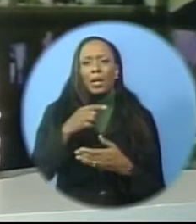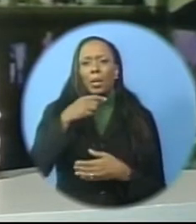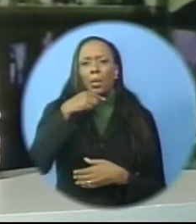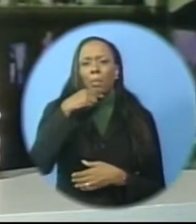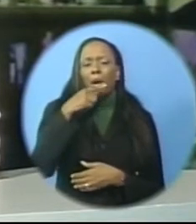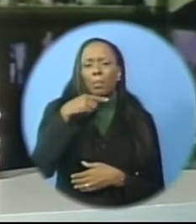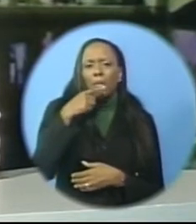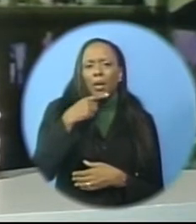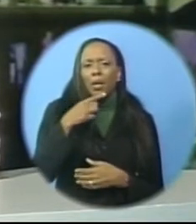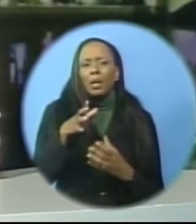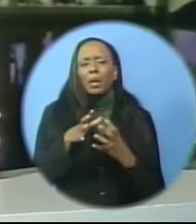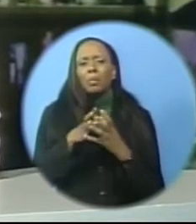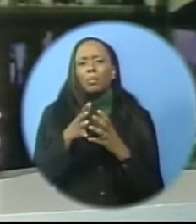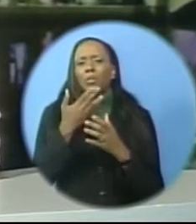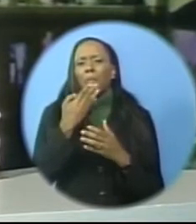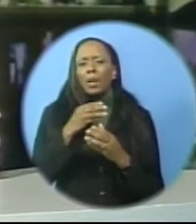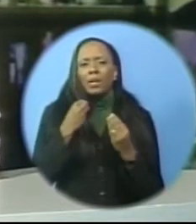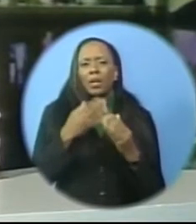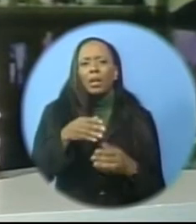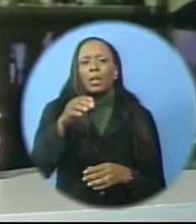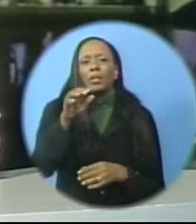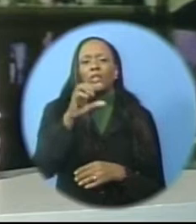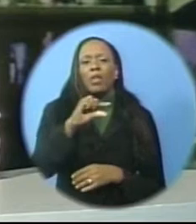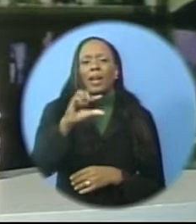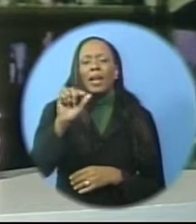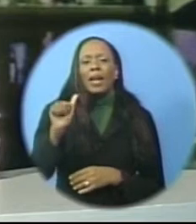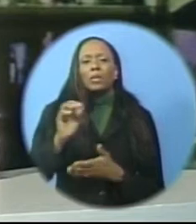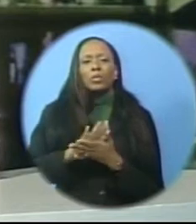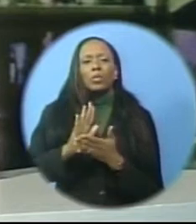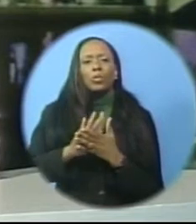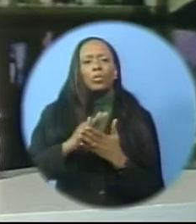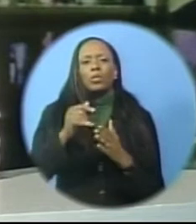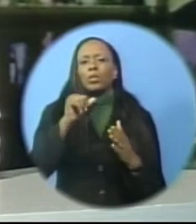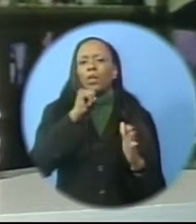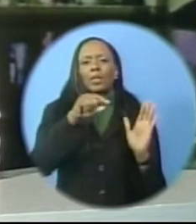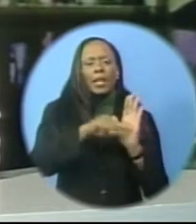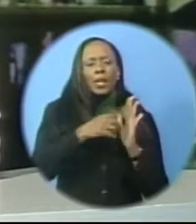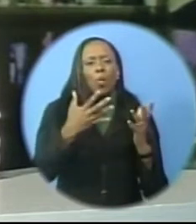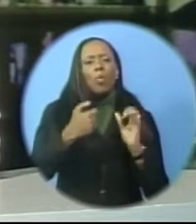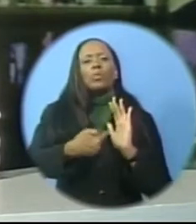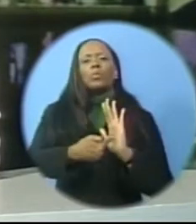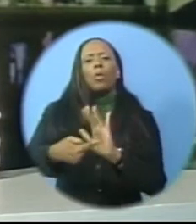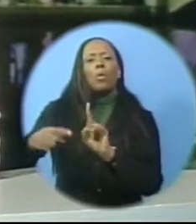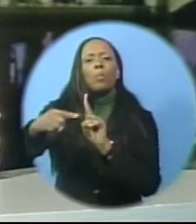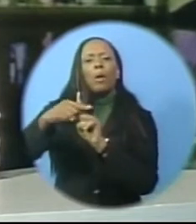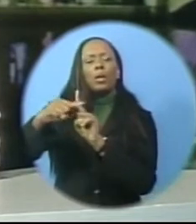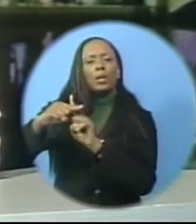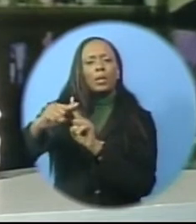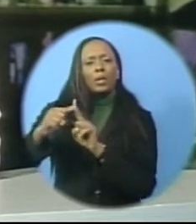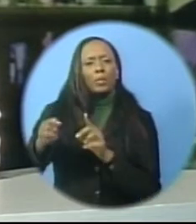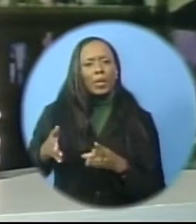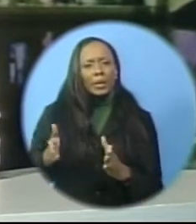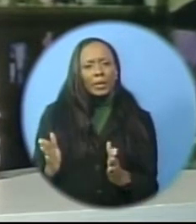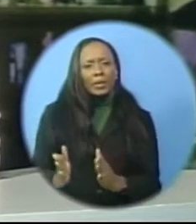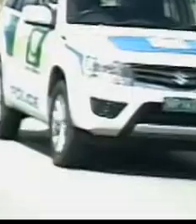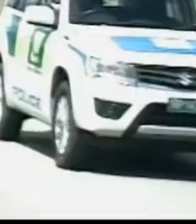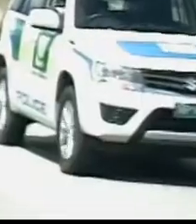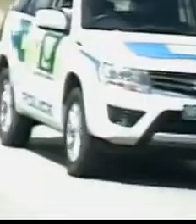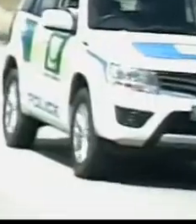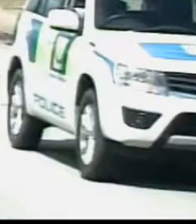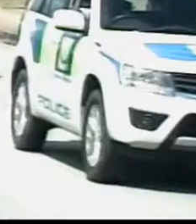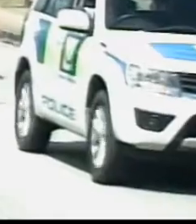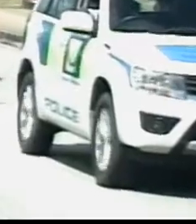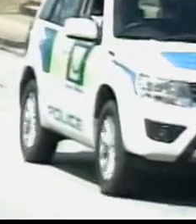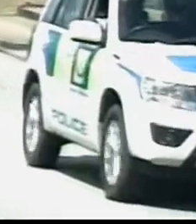Grantley Adams Memorial School is seeking to dispel the negatives associated with the St. Joseph institution. As part of its